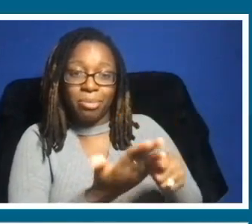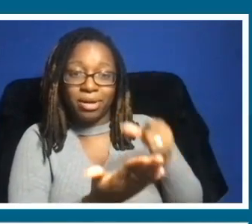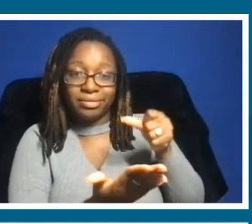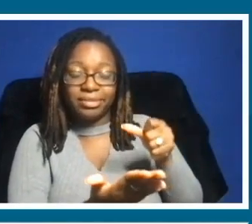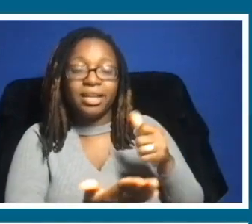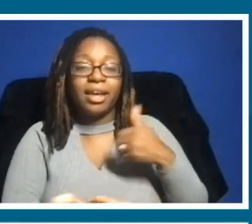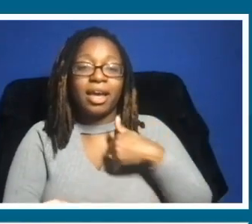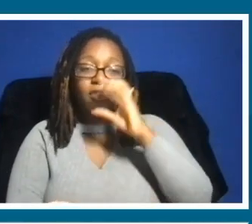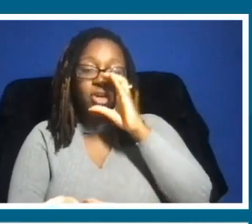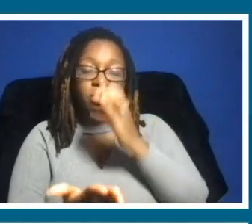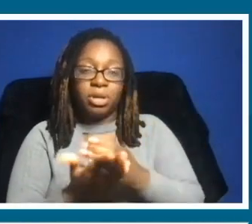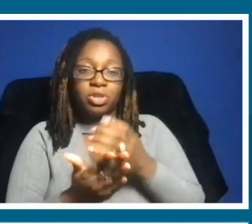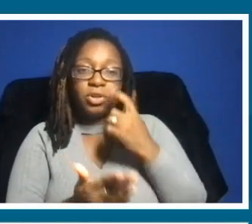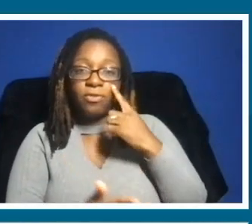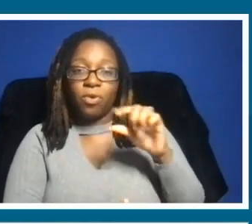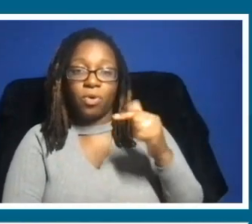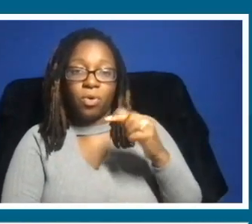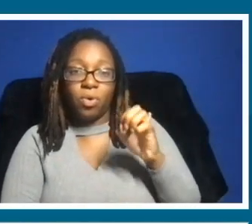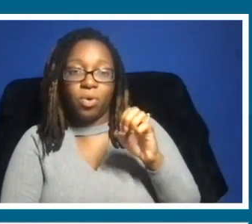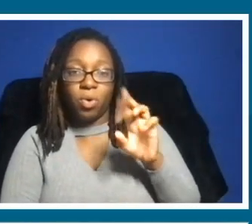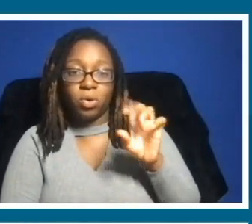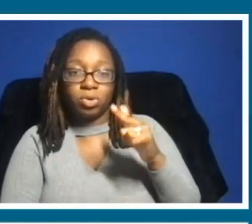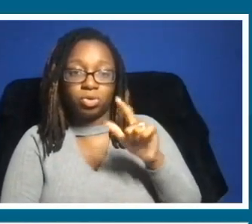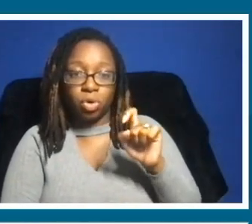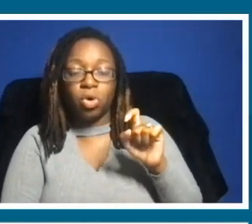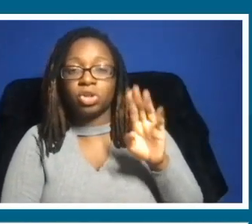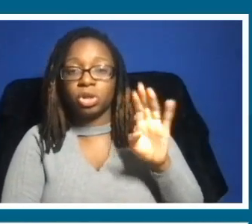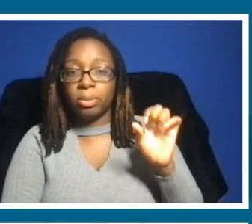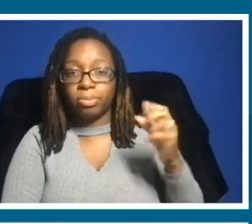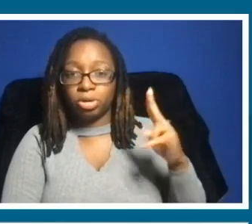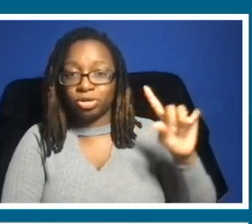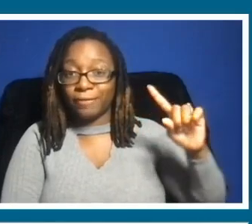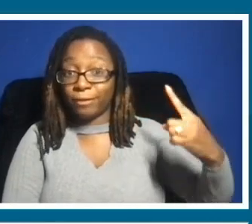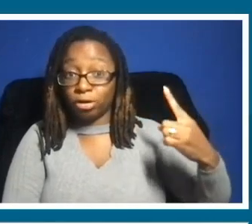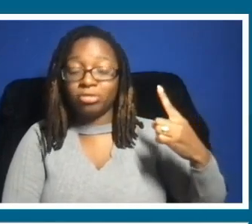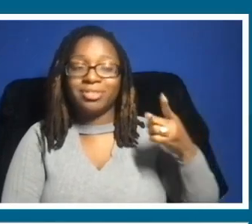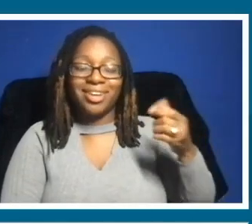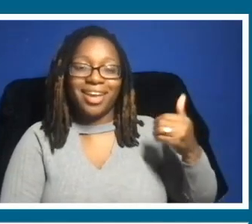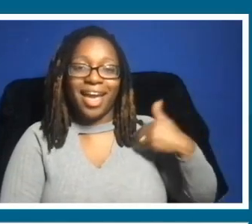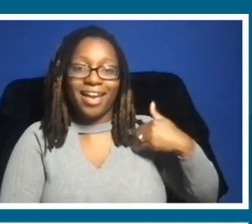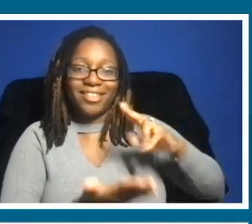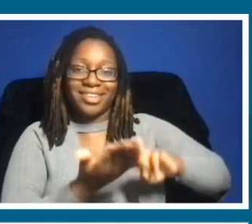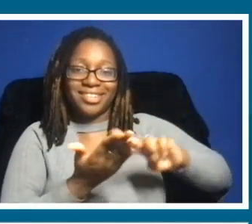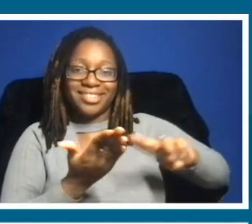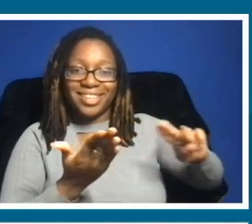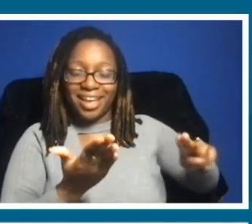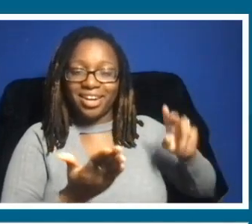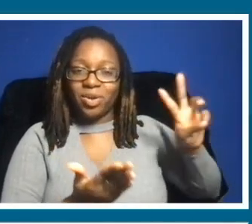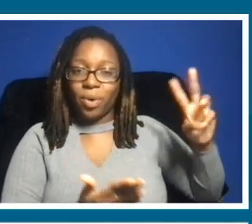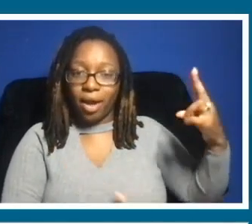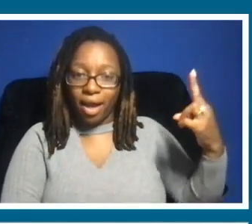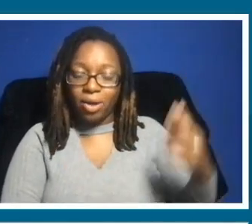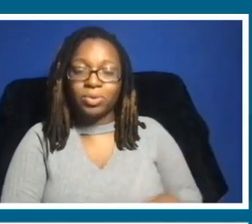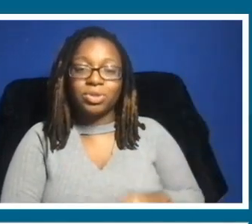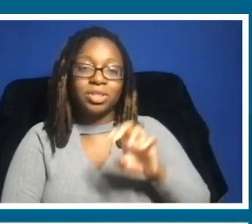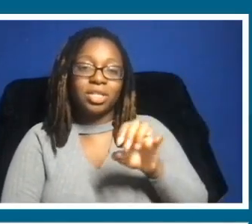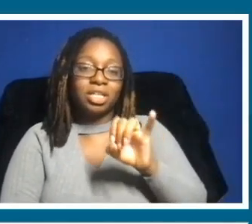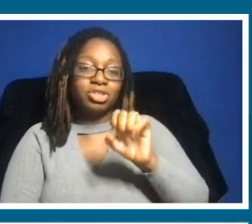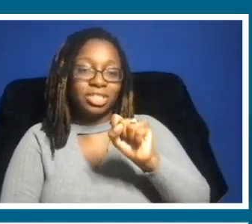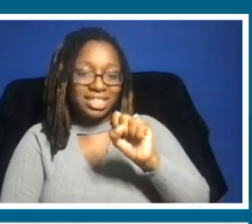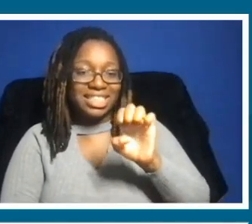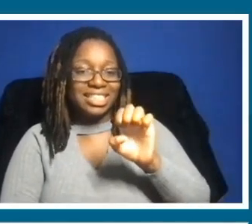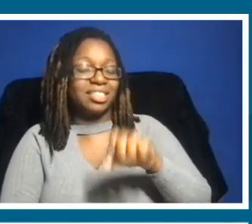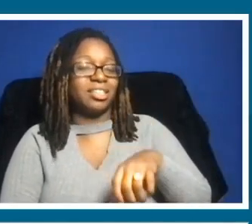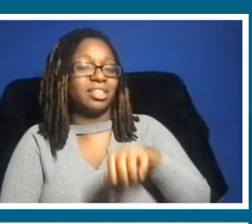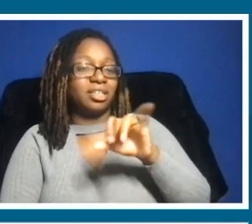George Bush the first signing ceremony from the White House, civil rights leader Jesse Jackson photo with